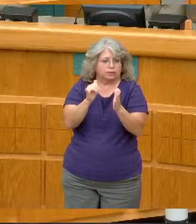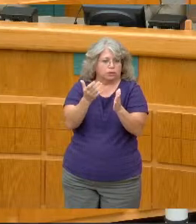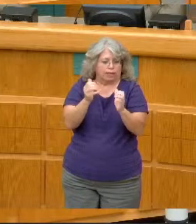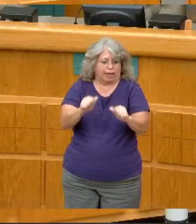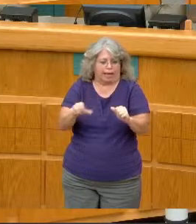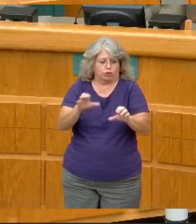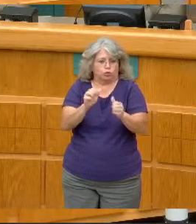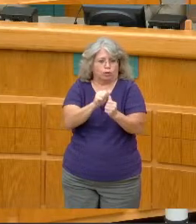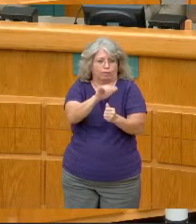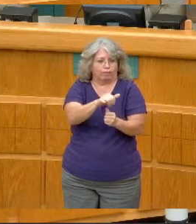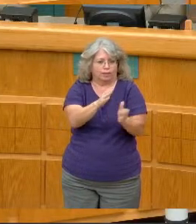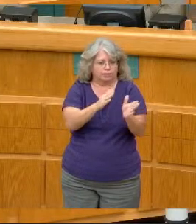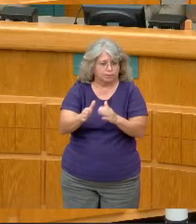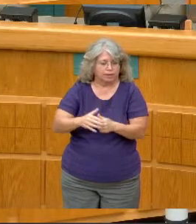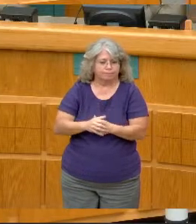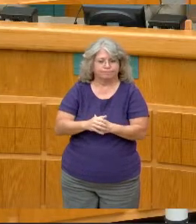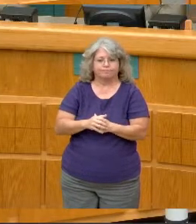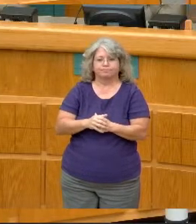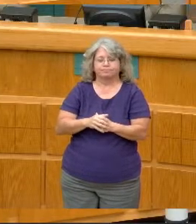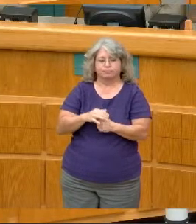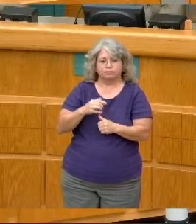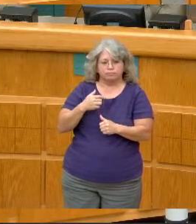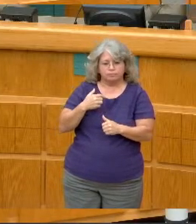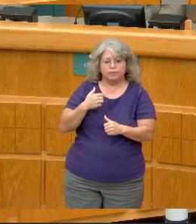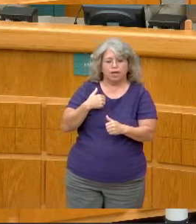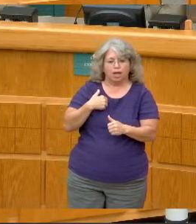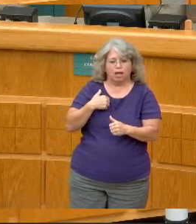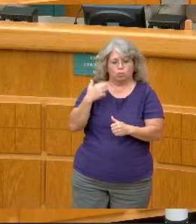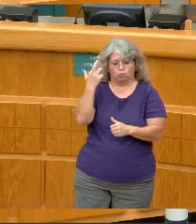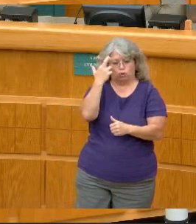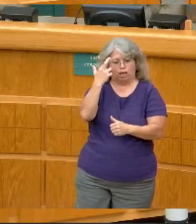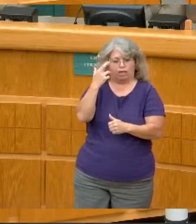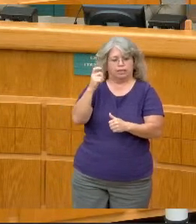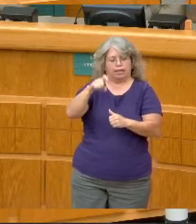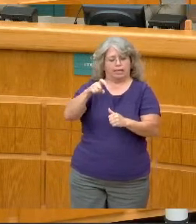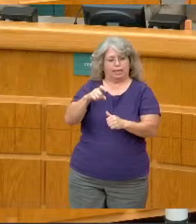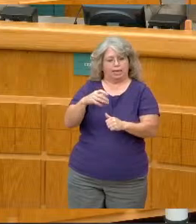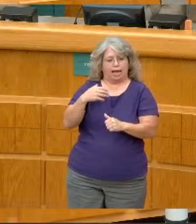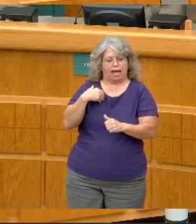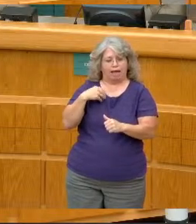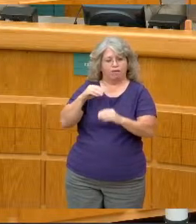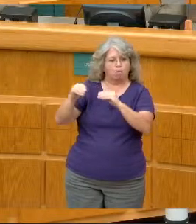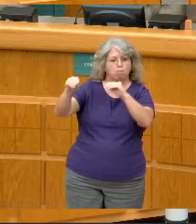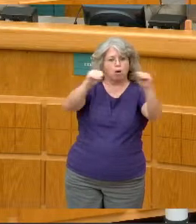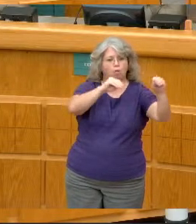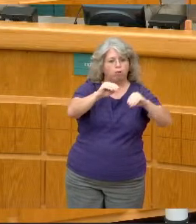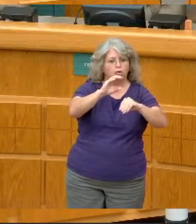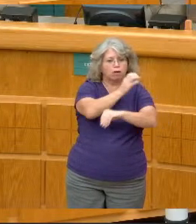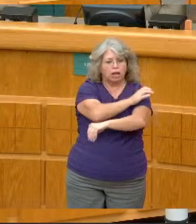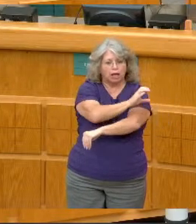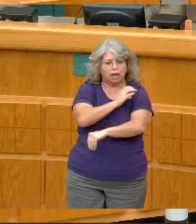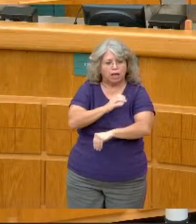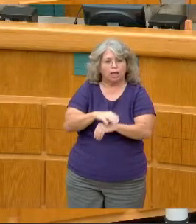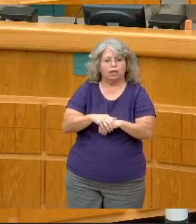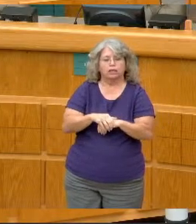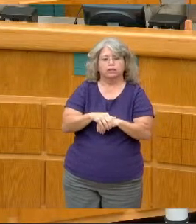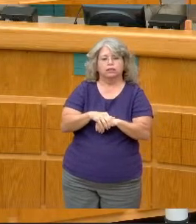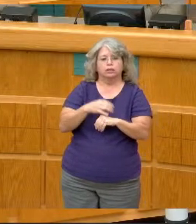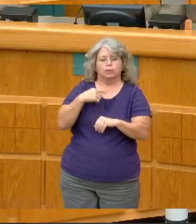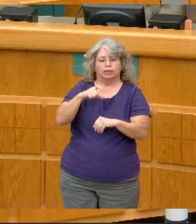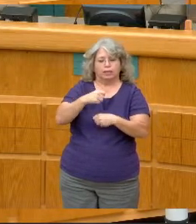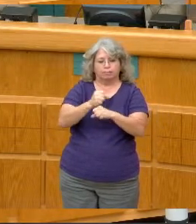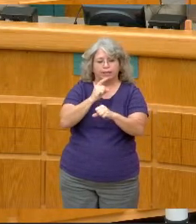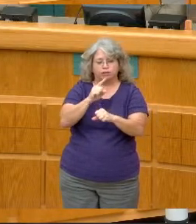weeks, including all the things this plan is going to enable us to do. I've even seen opportunities to get a